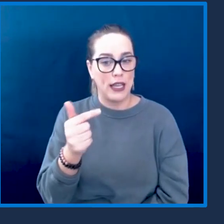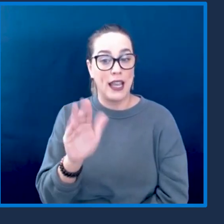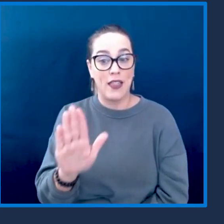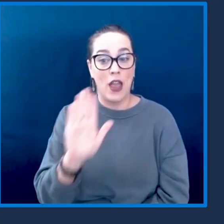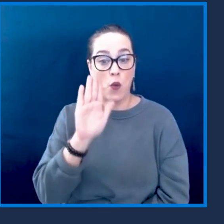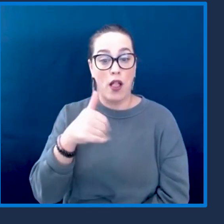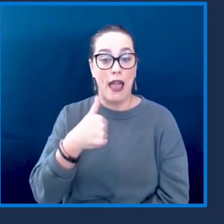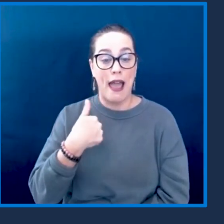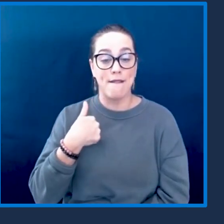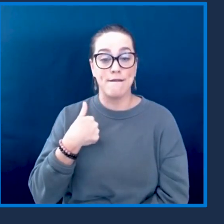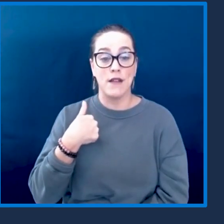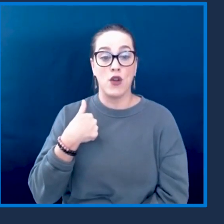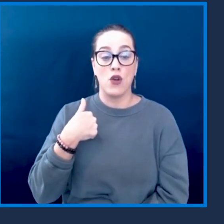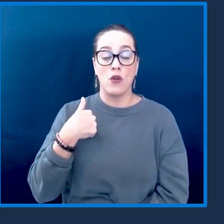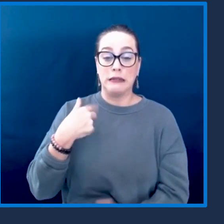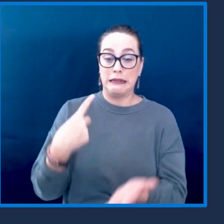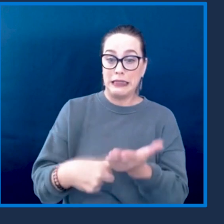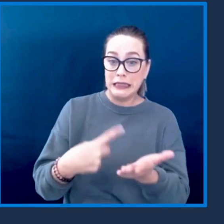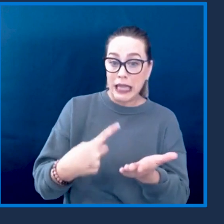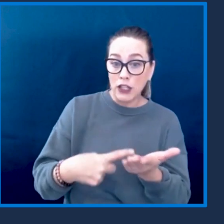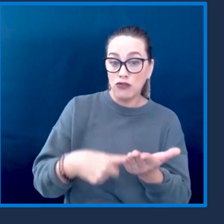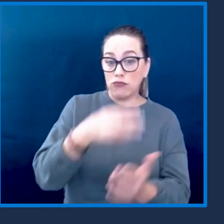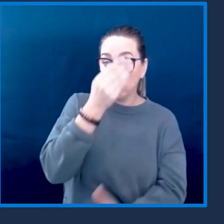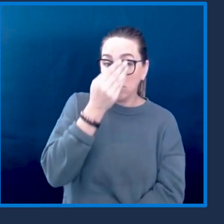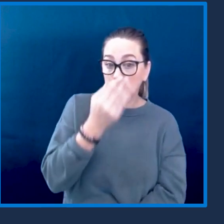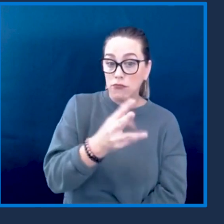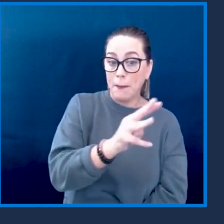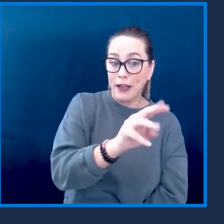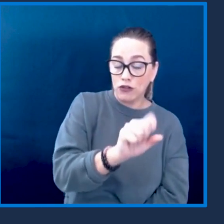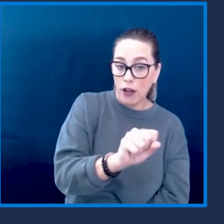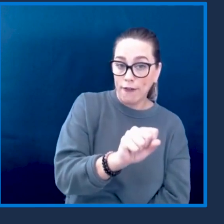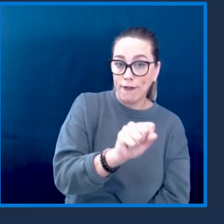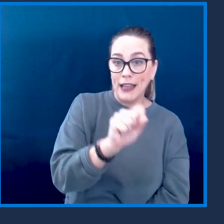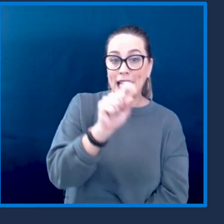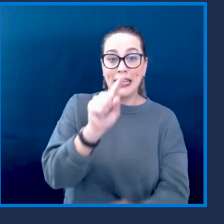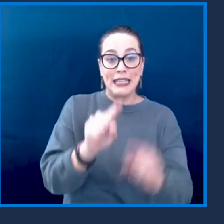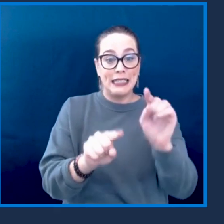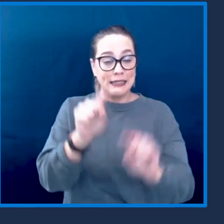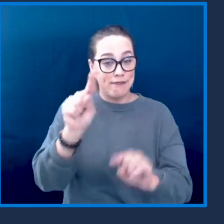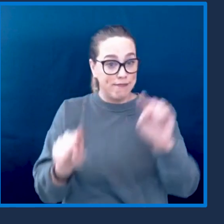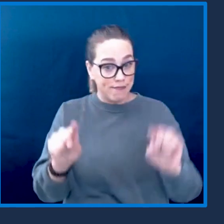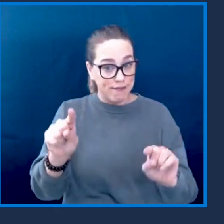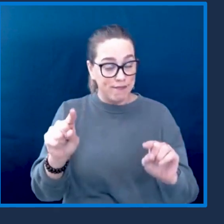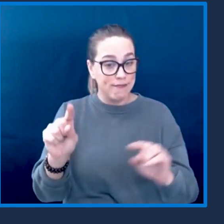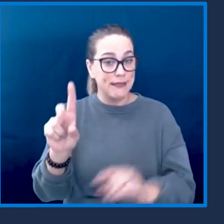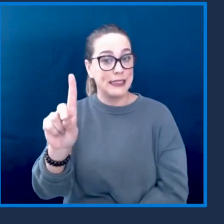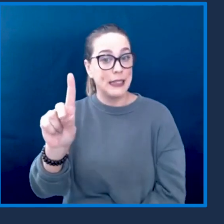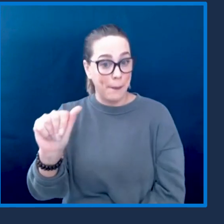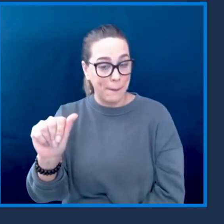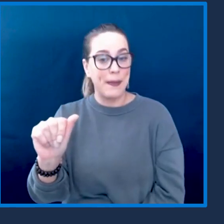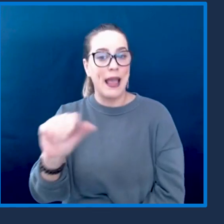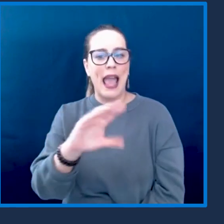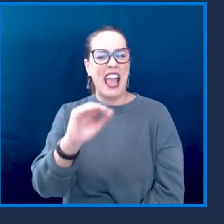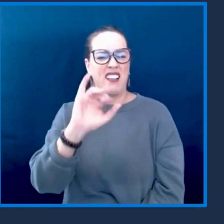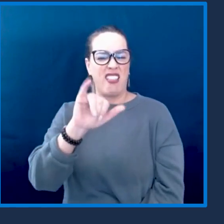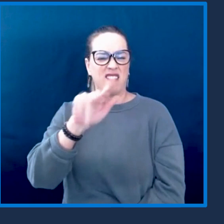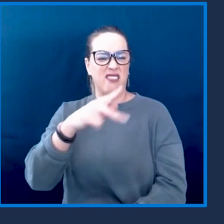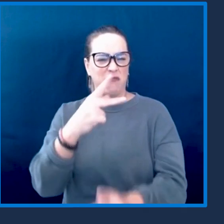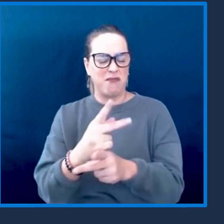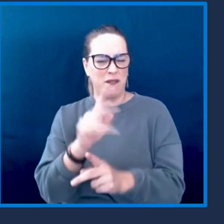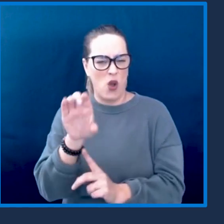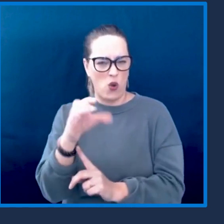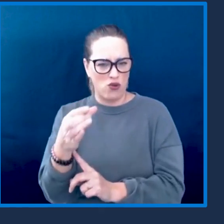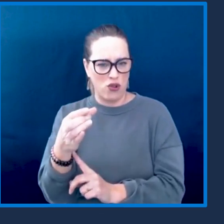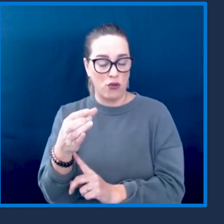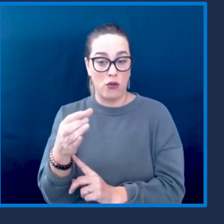about Microsoft, the disability community, and our inclusive culture. By including this type of informal discussion prior to interviews,